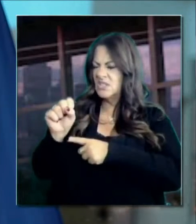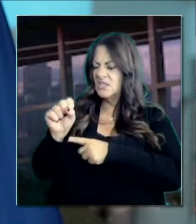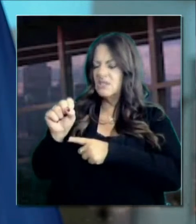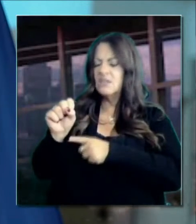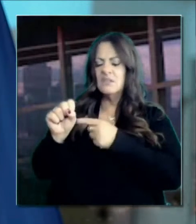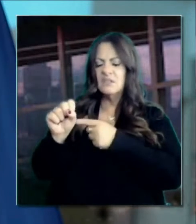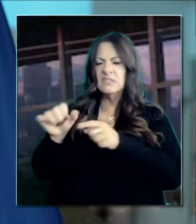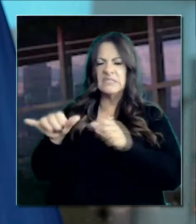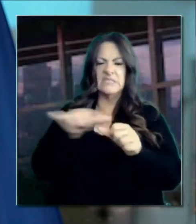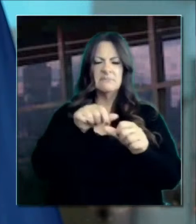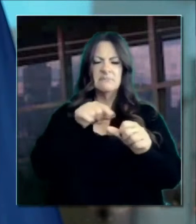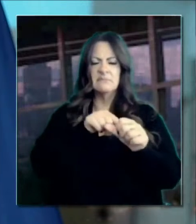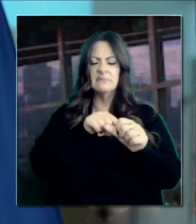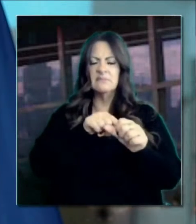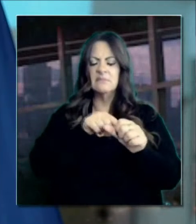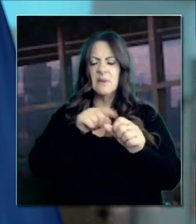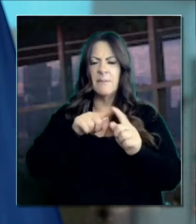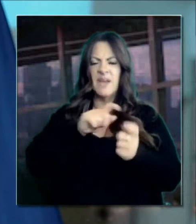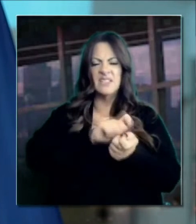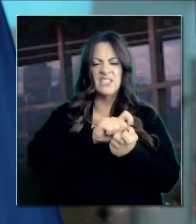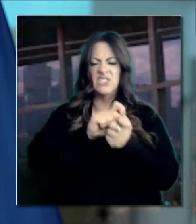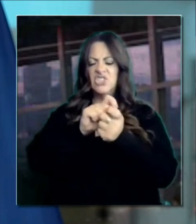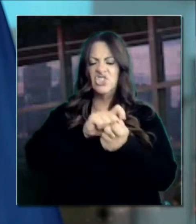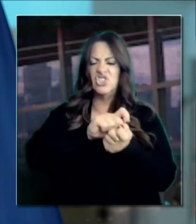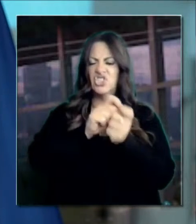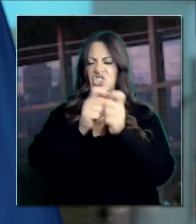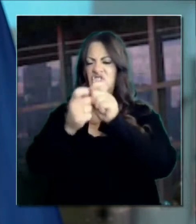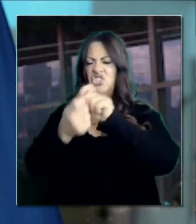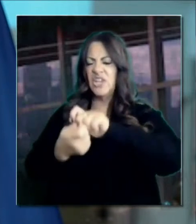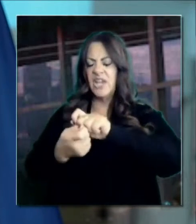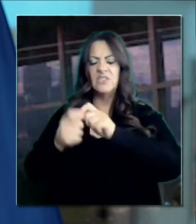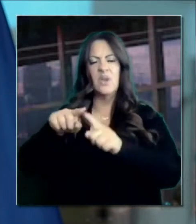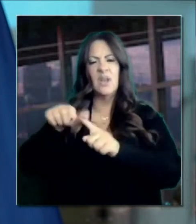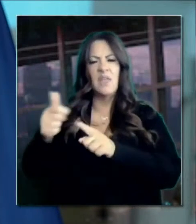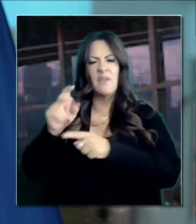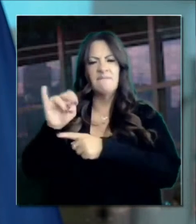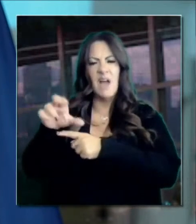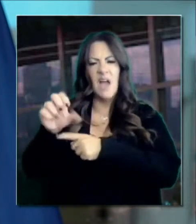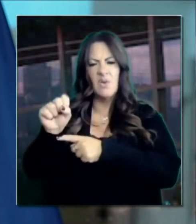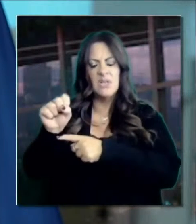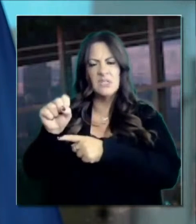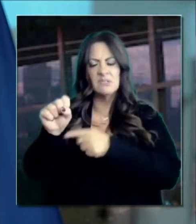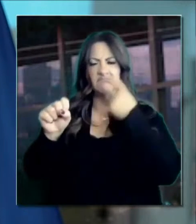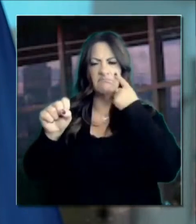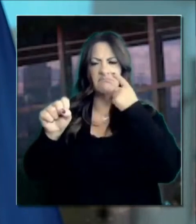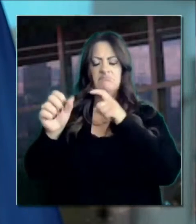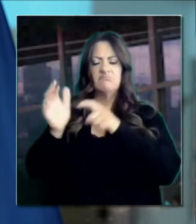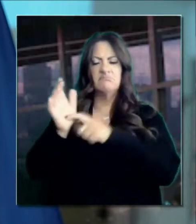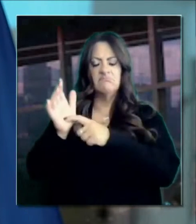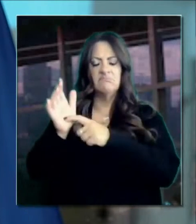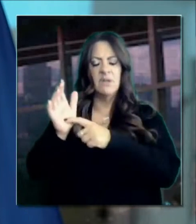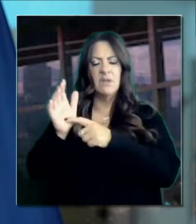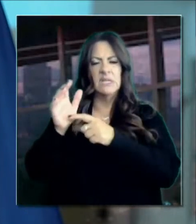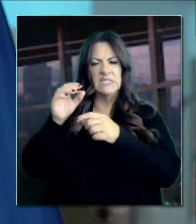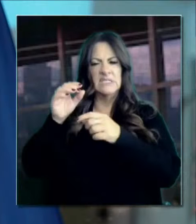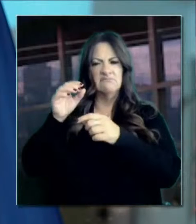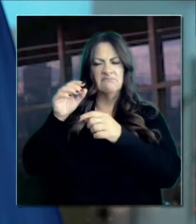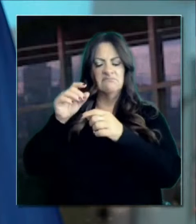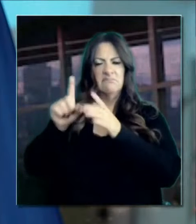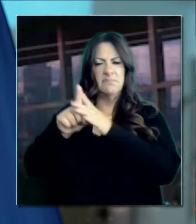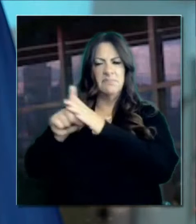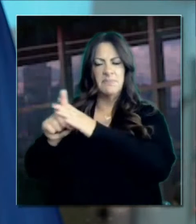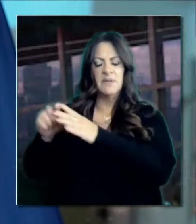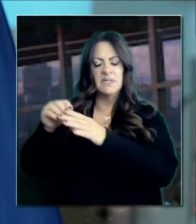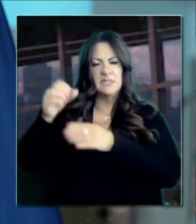think could have been behind the just astronomical rise that we saw here in Southern California. So with that, with the